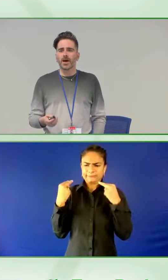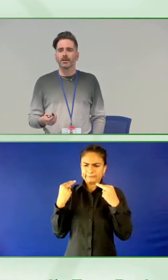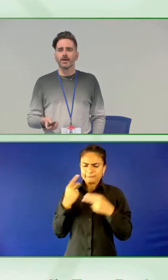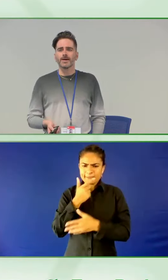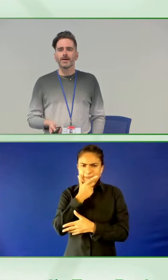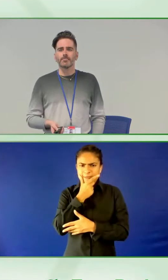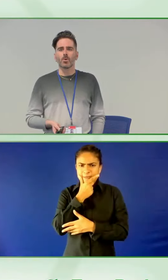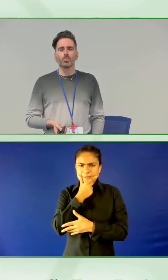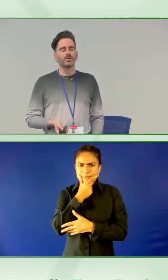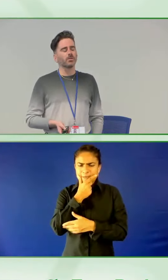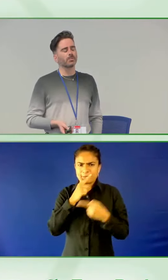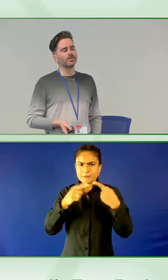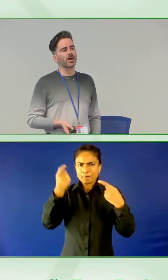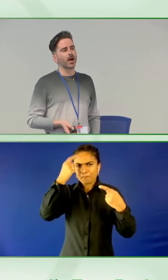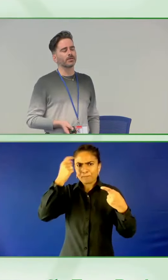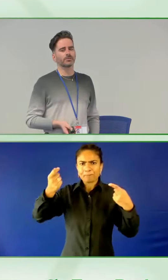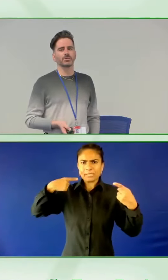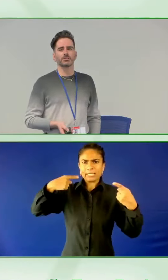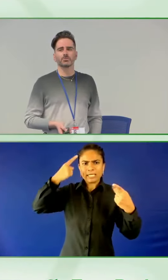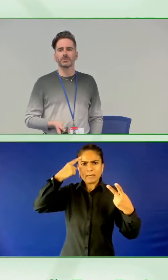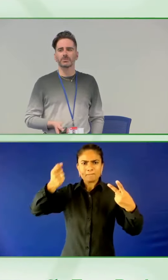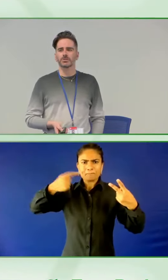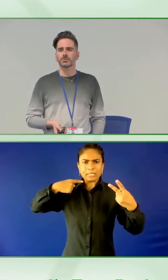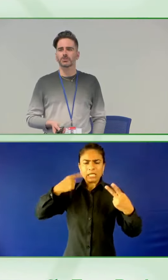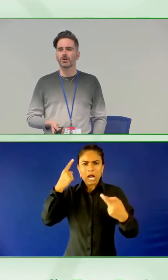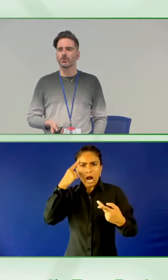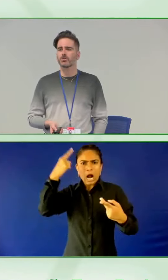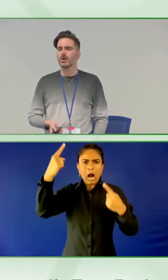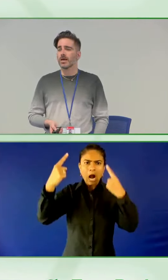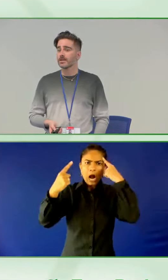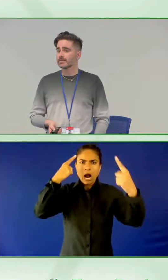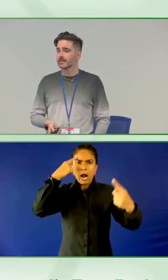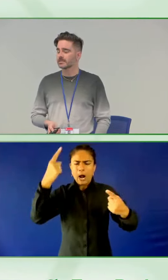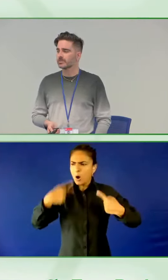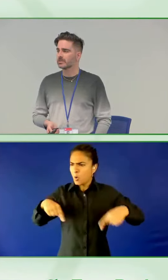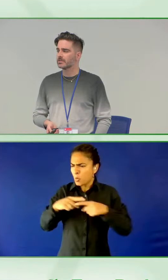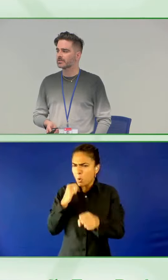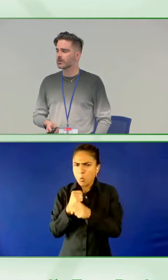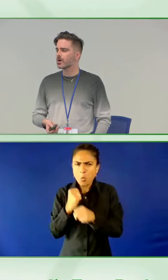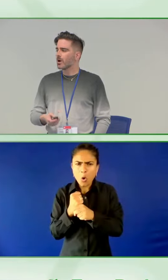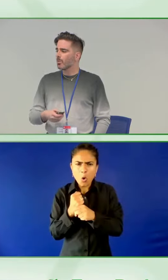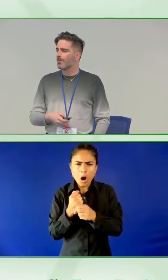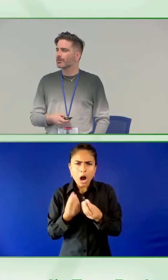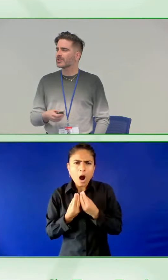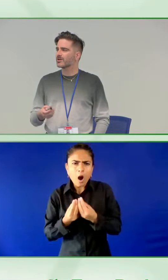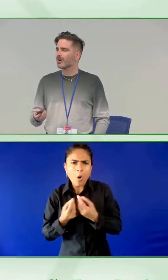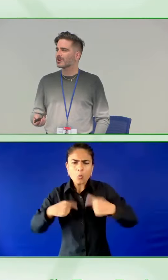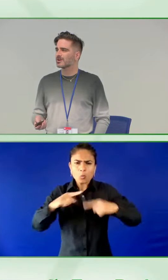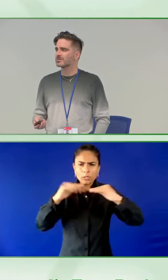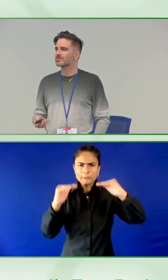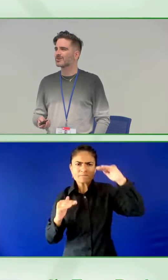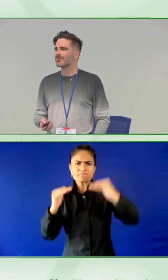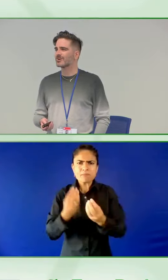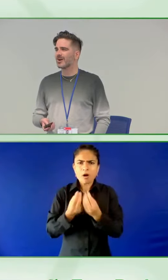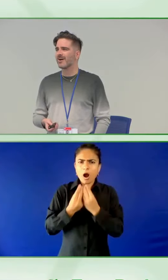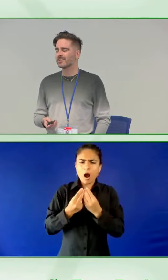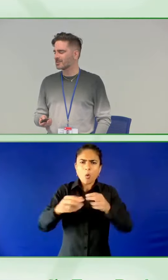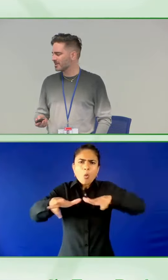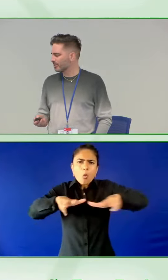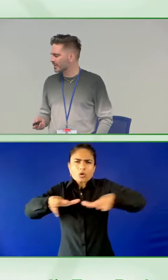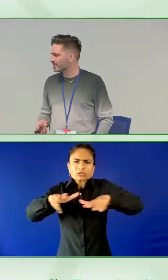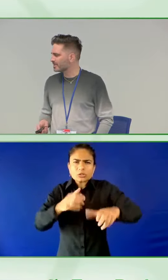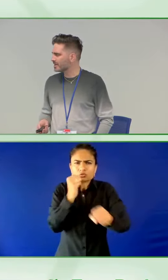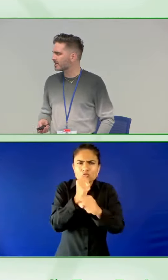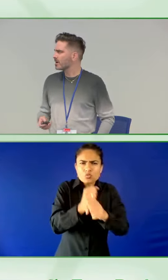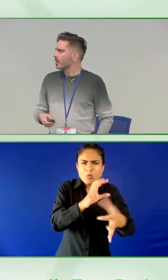So in that, we look beyond just research and accessibility. So while we're here partnering with ZeroCon